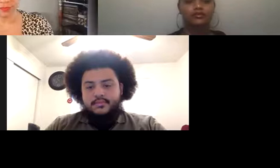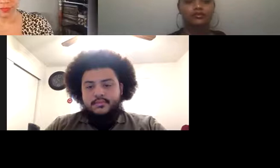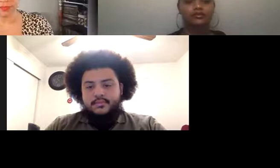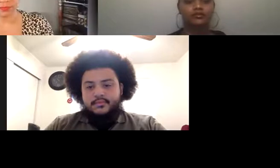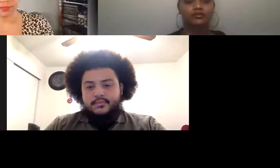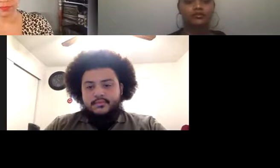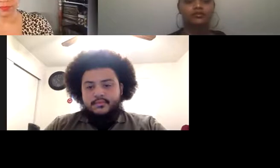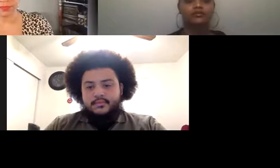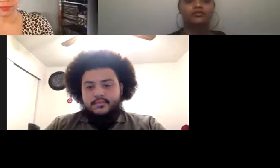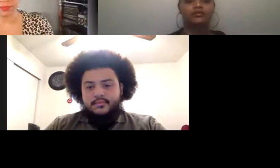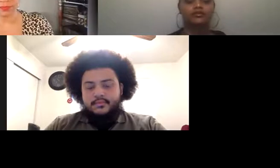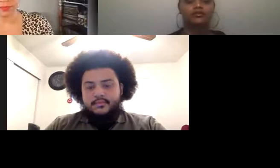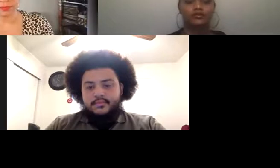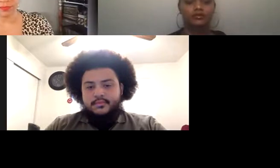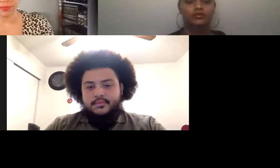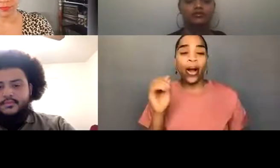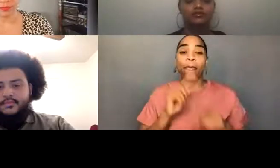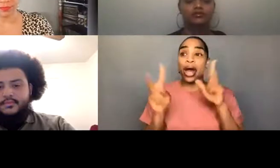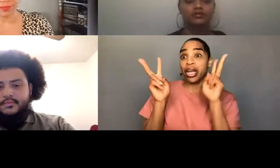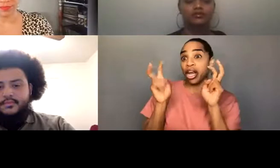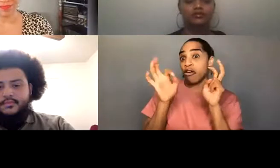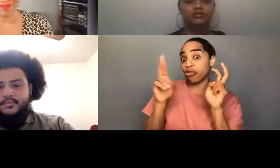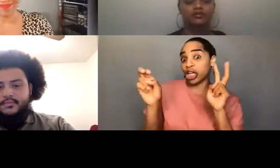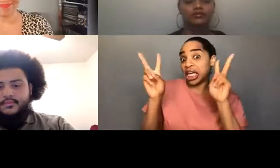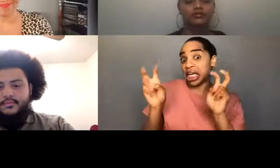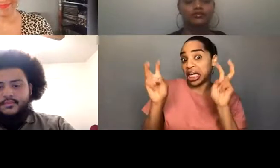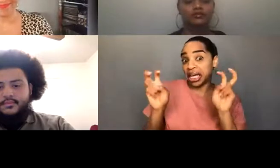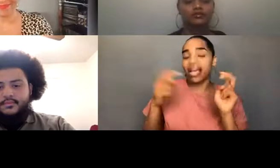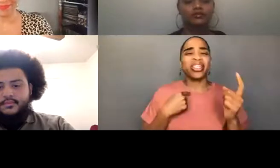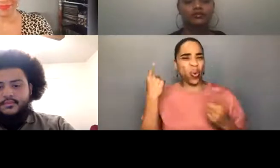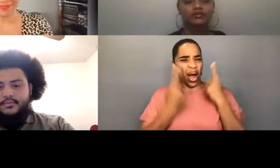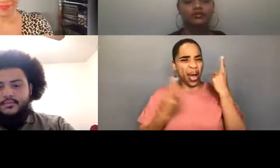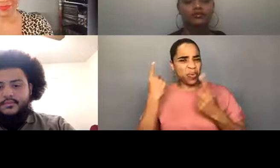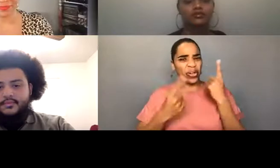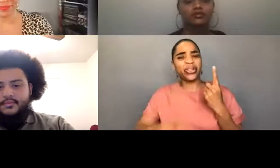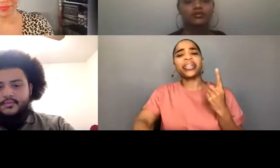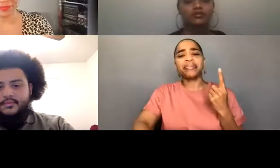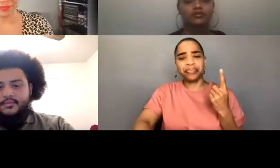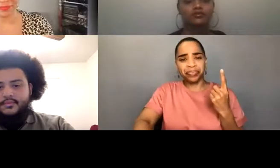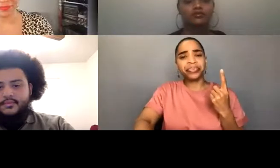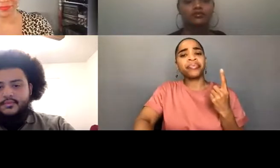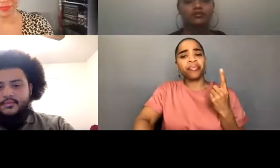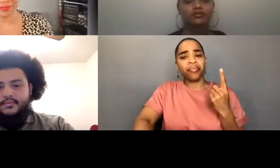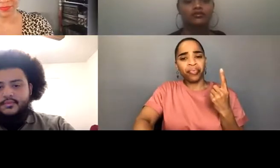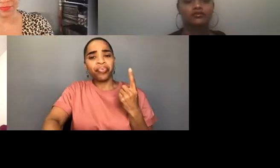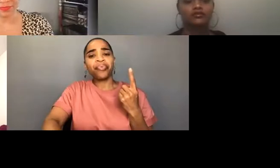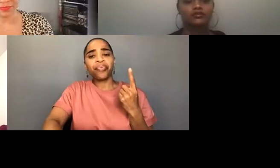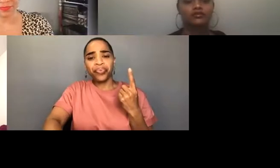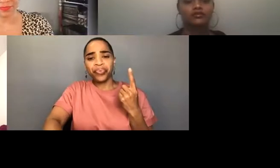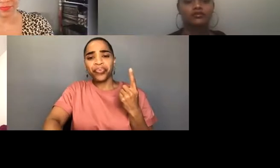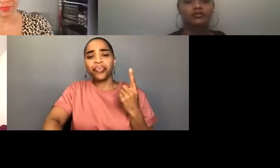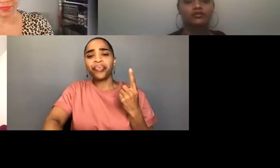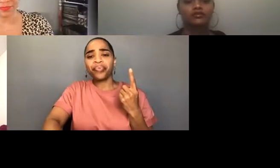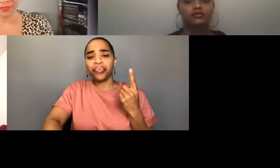50, but free was in quotes. So I'm wondering, through the lens of the 1619 Project, what is your